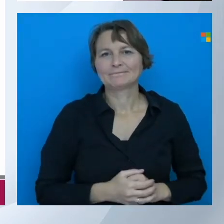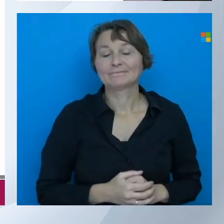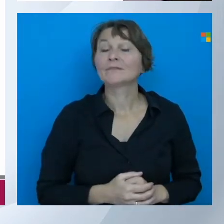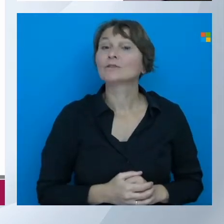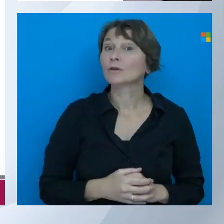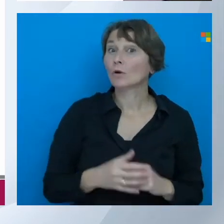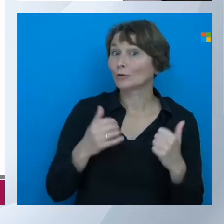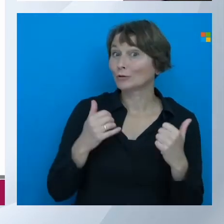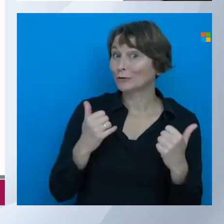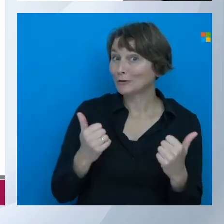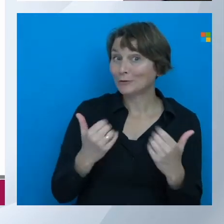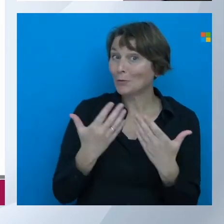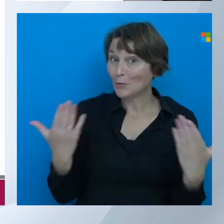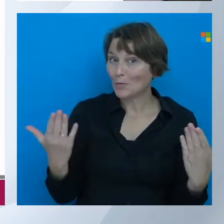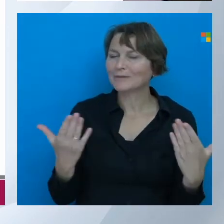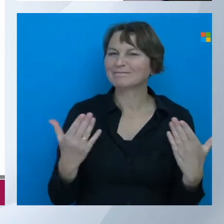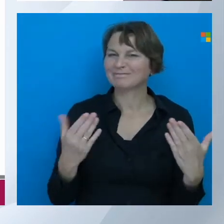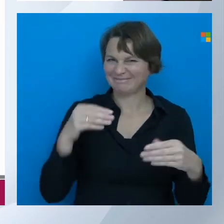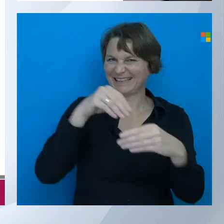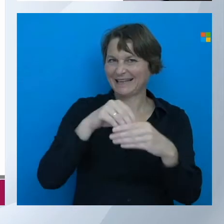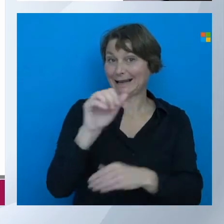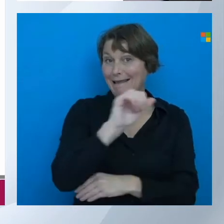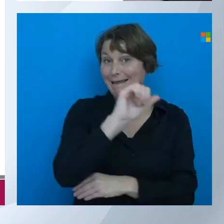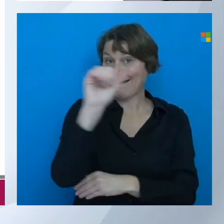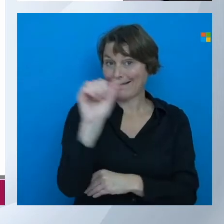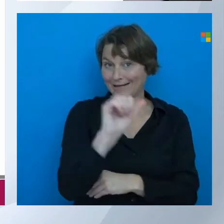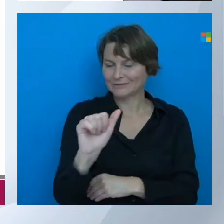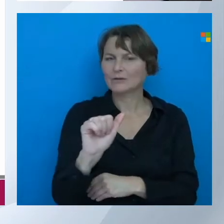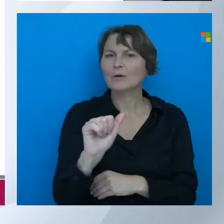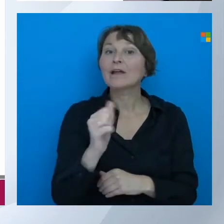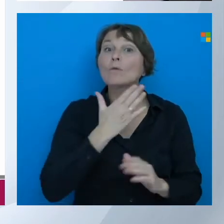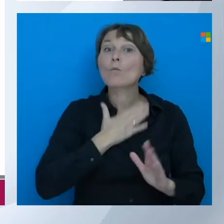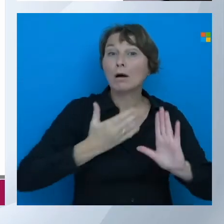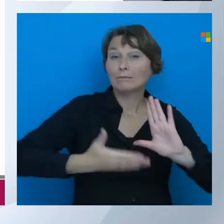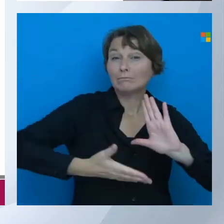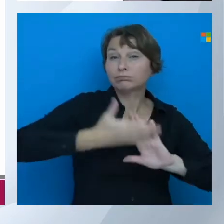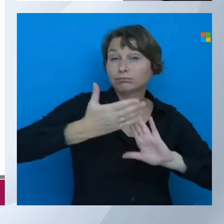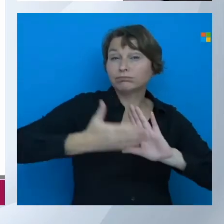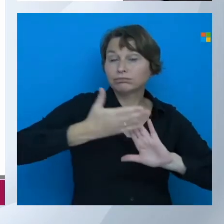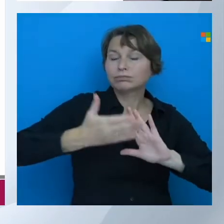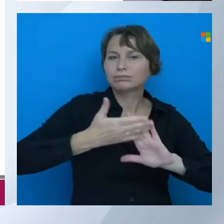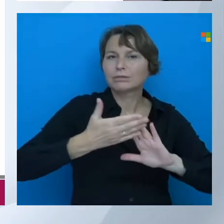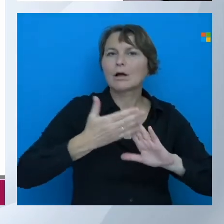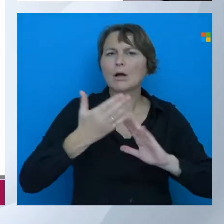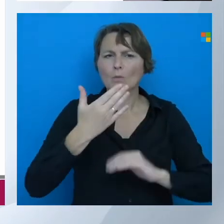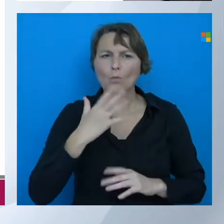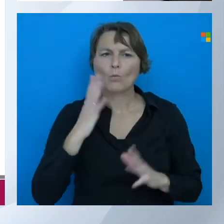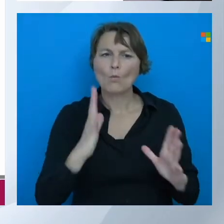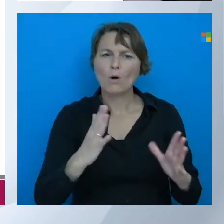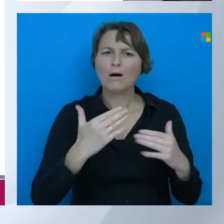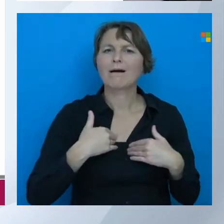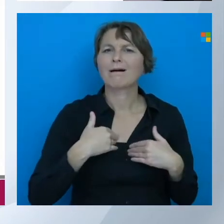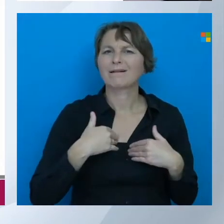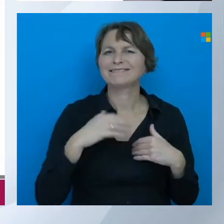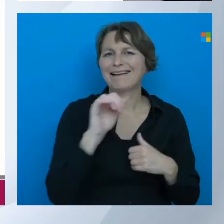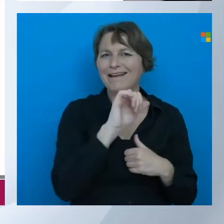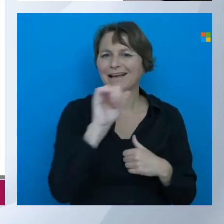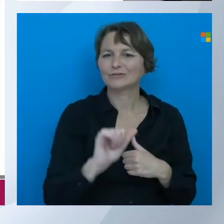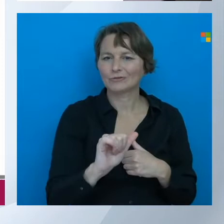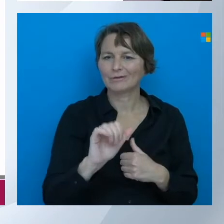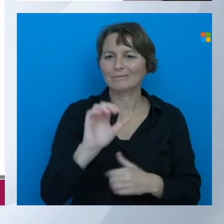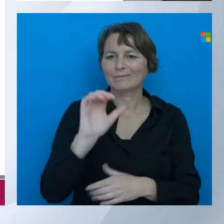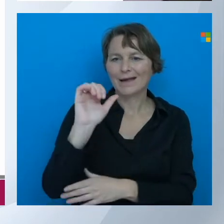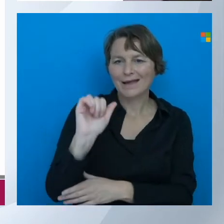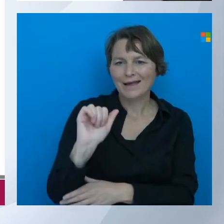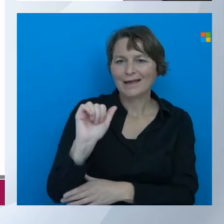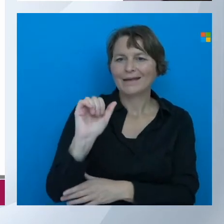within Azure, for automation purposes, we can use an Azure AD Service Principal account. And that's